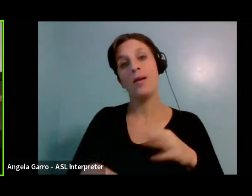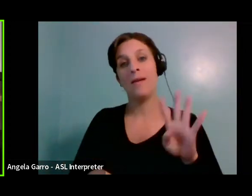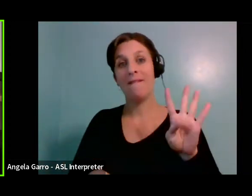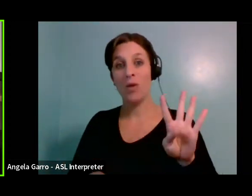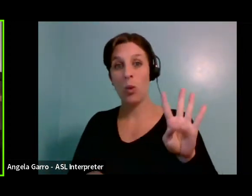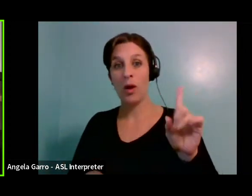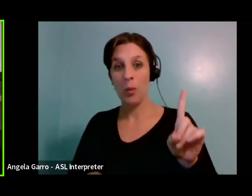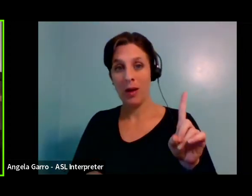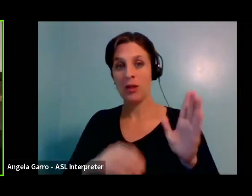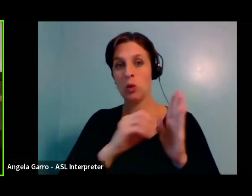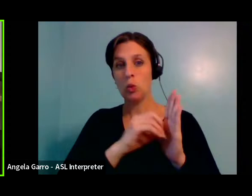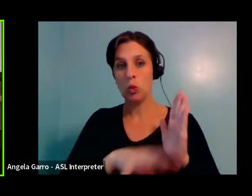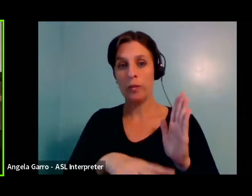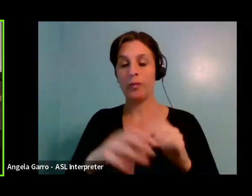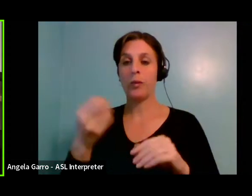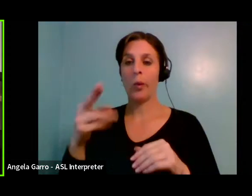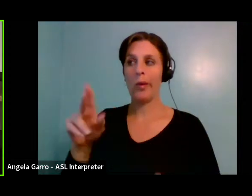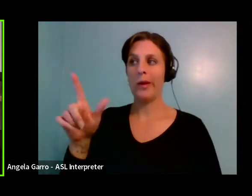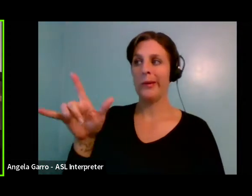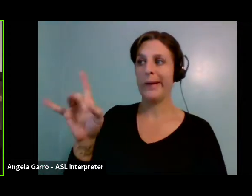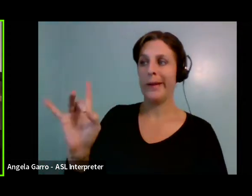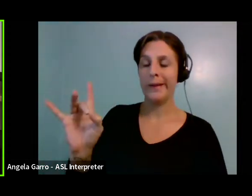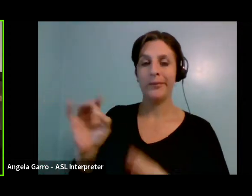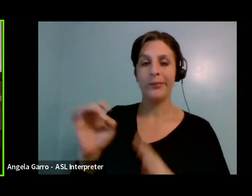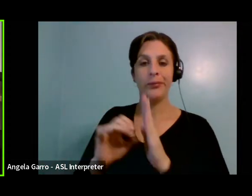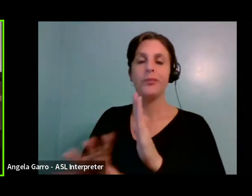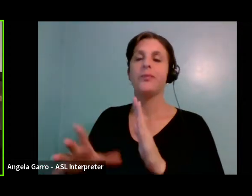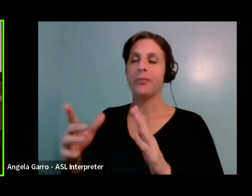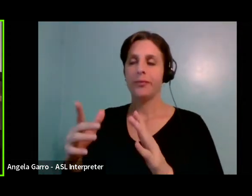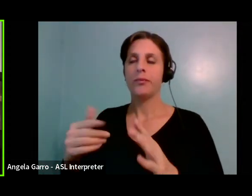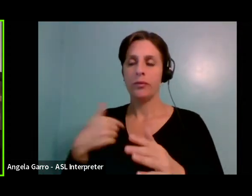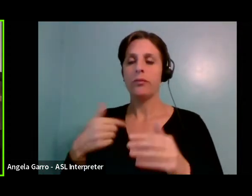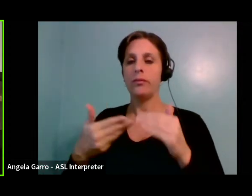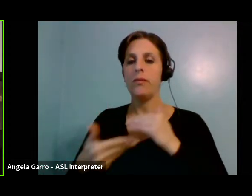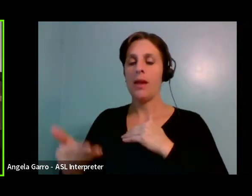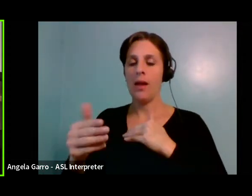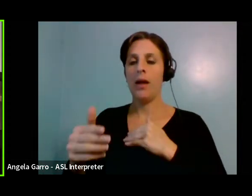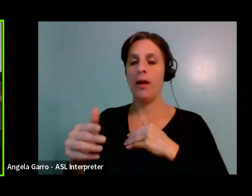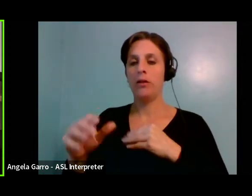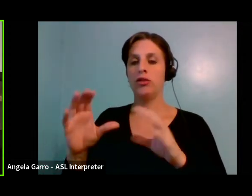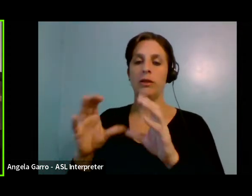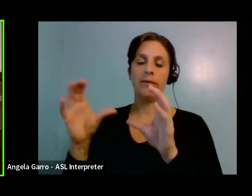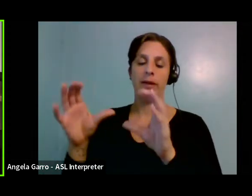students or 28 students, then we hired a certificated